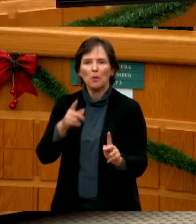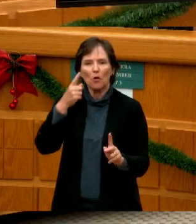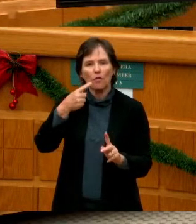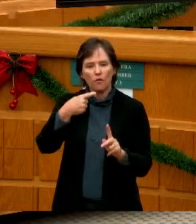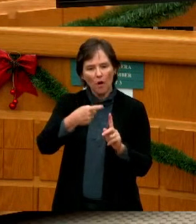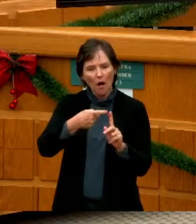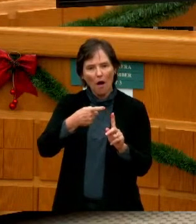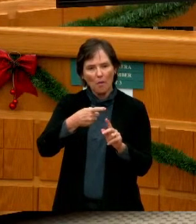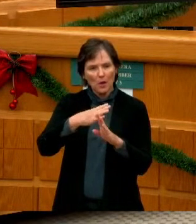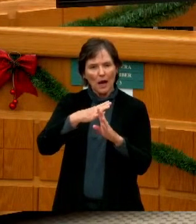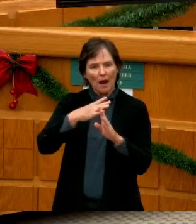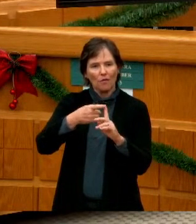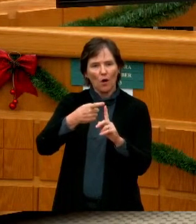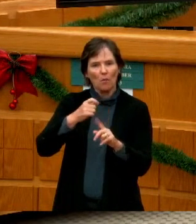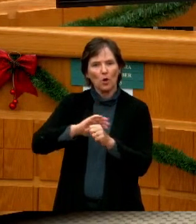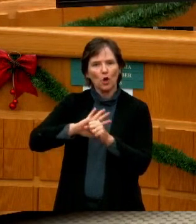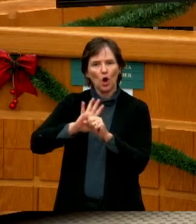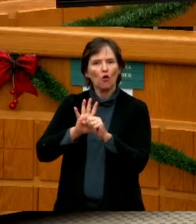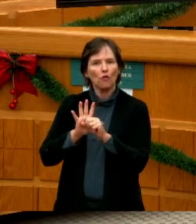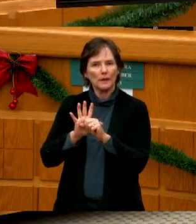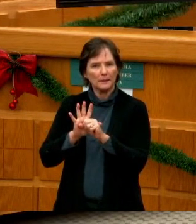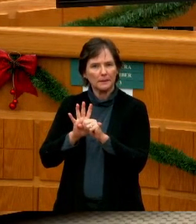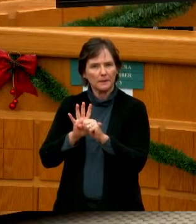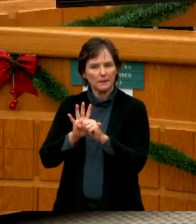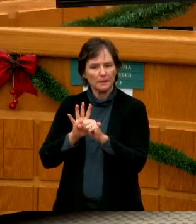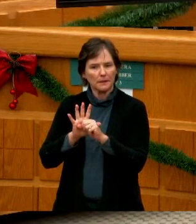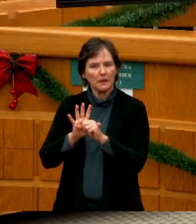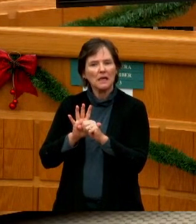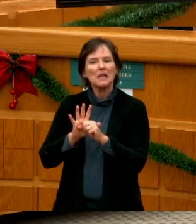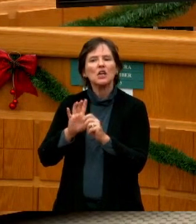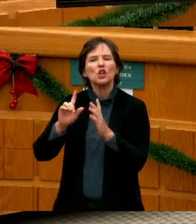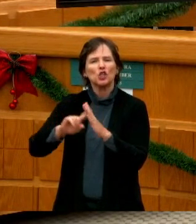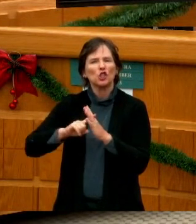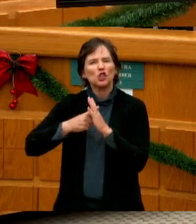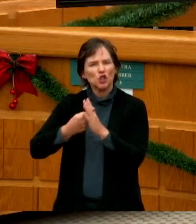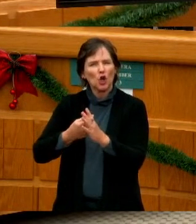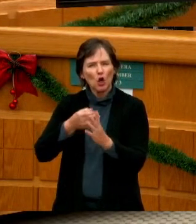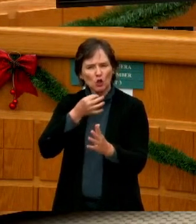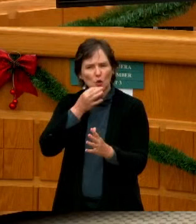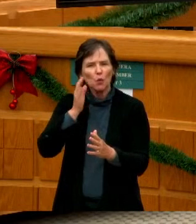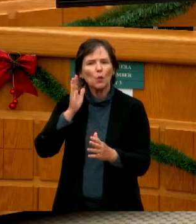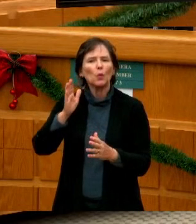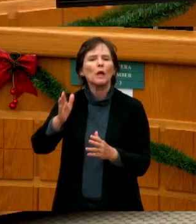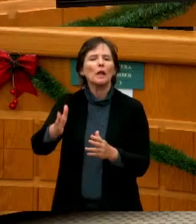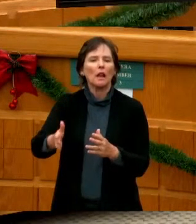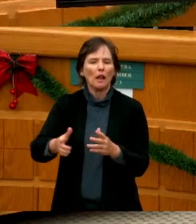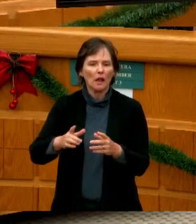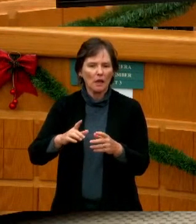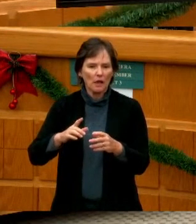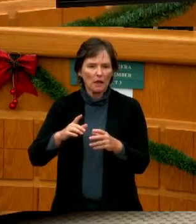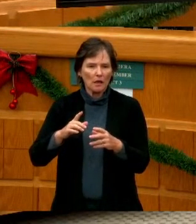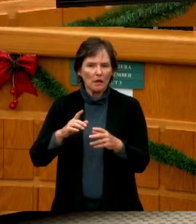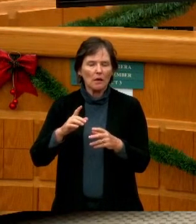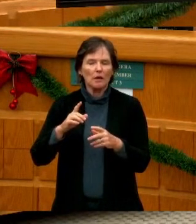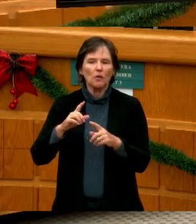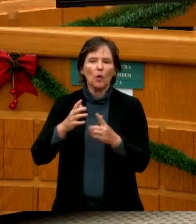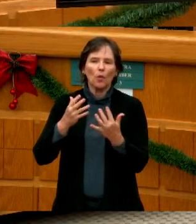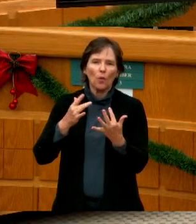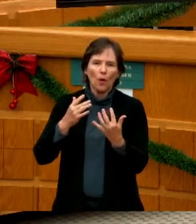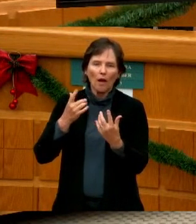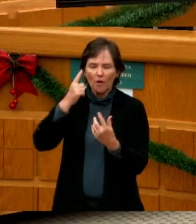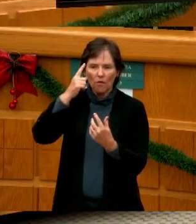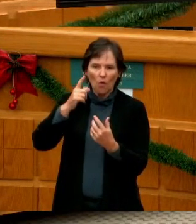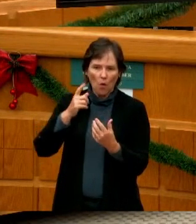all of us, even though we know that it's going to trickle in probably at the beginning, and then we'll see more as the manufacturers make